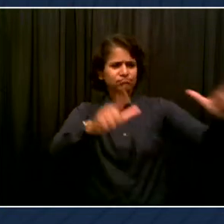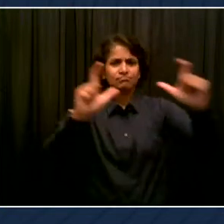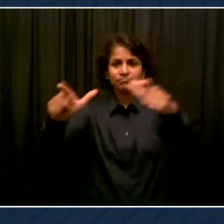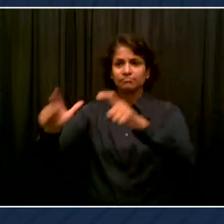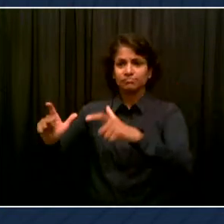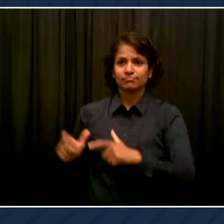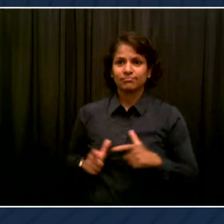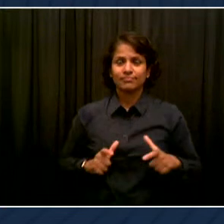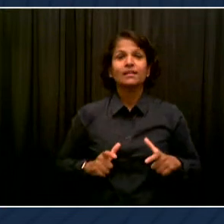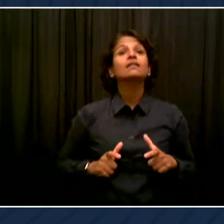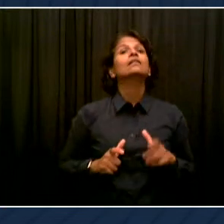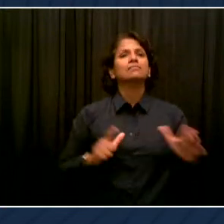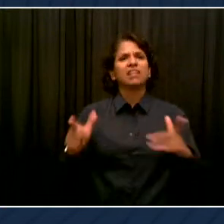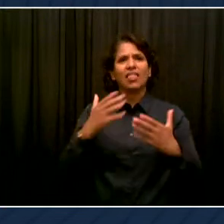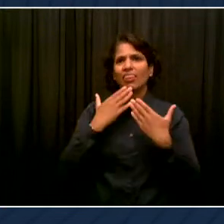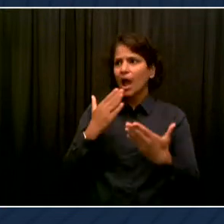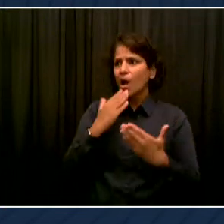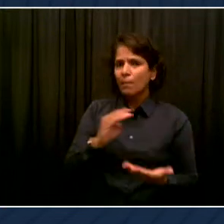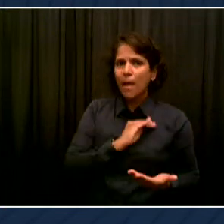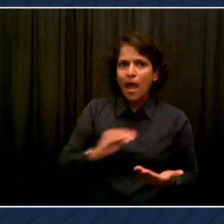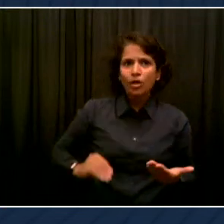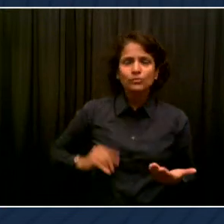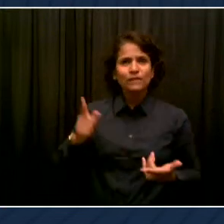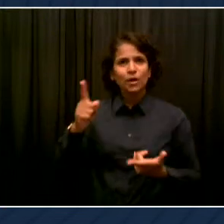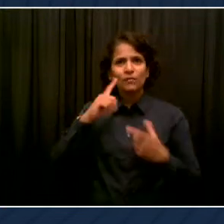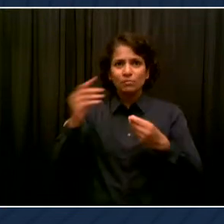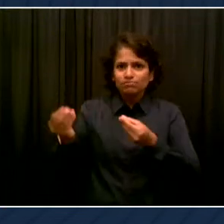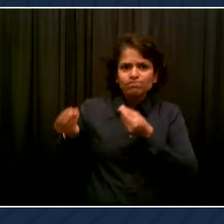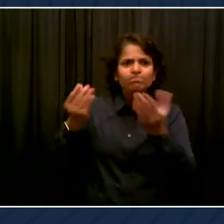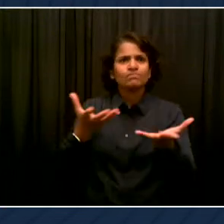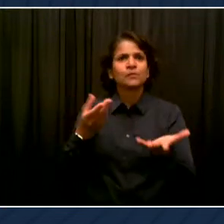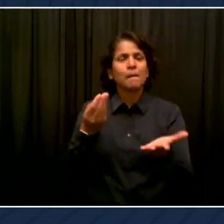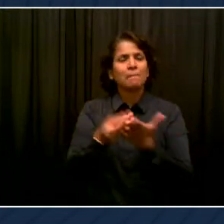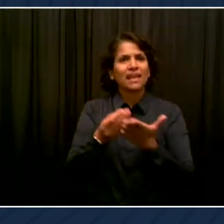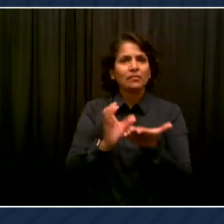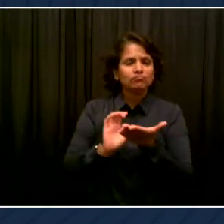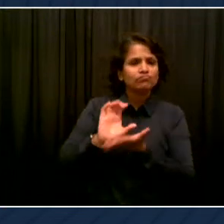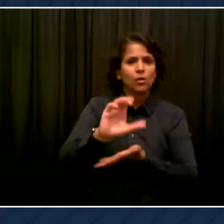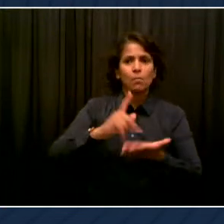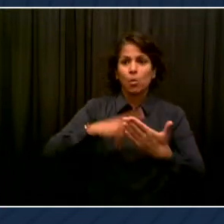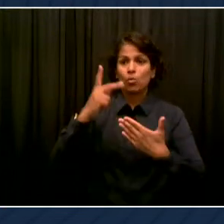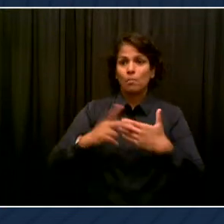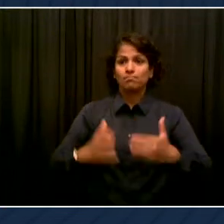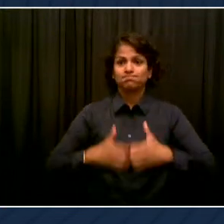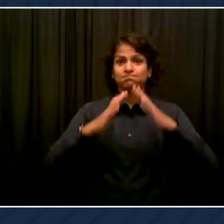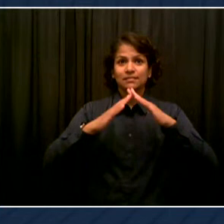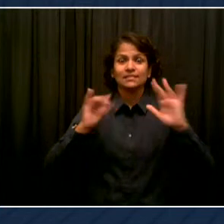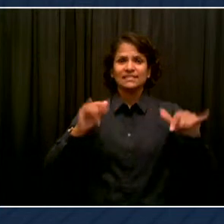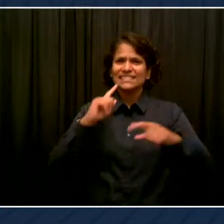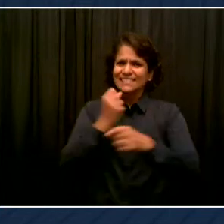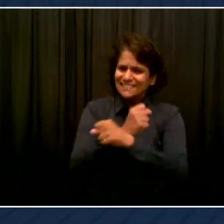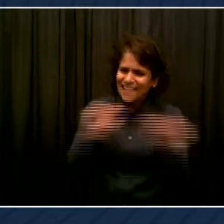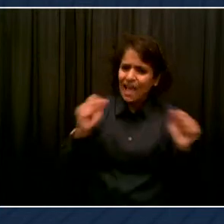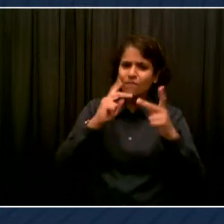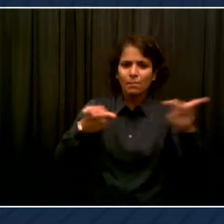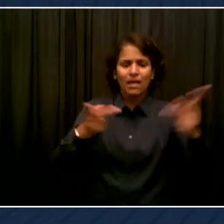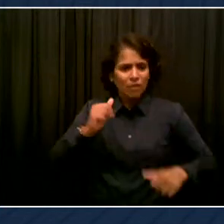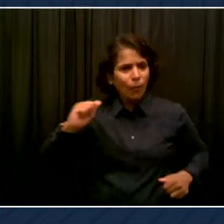program and your role in providing these safe places for our youth of New York. These